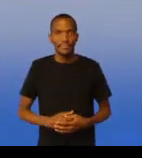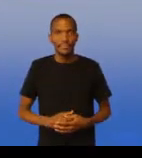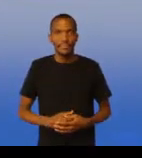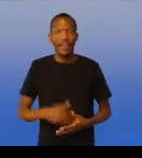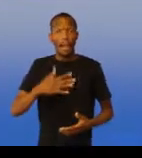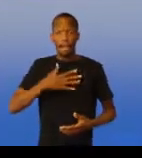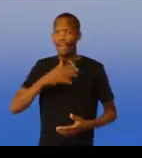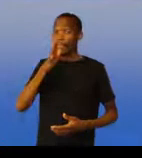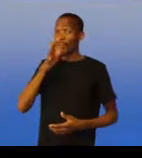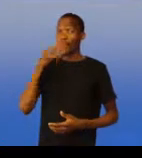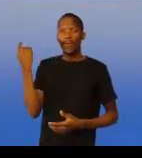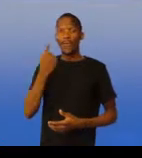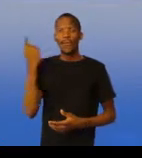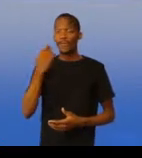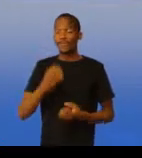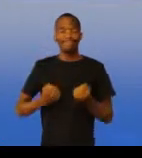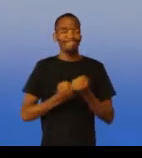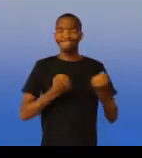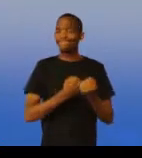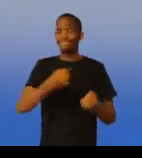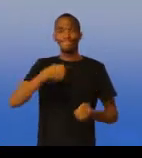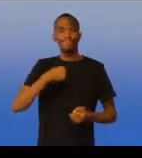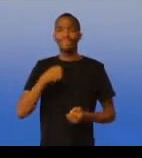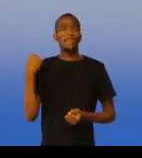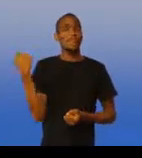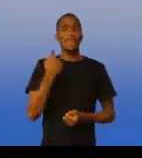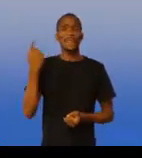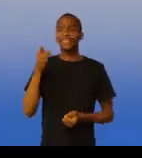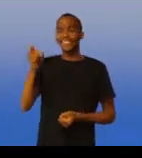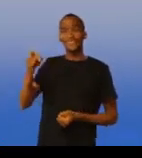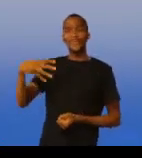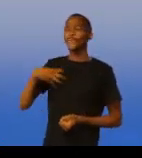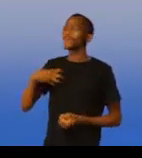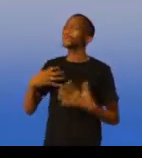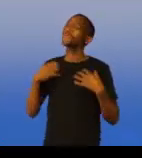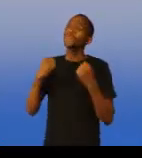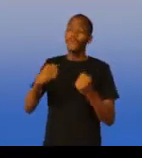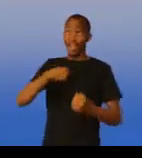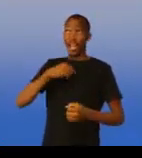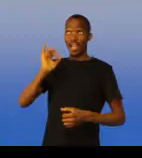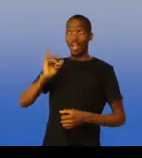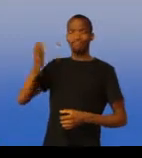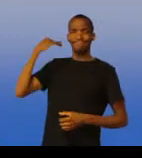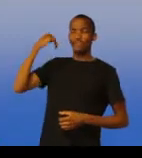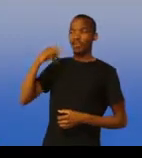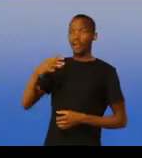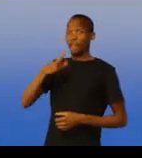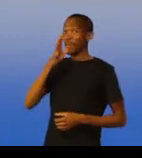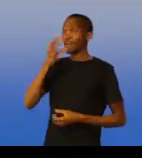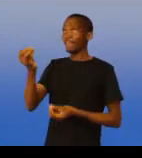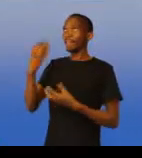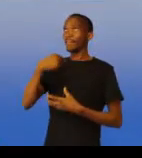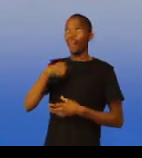My mom is my role model. You know, she's that strong woman. When I was young, she used to tell me, this world